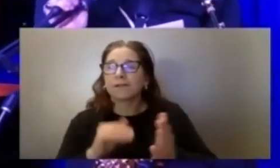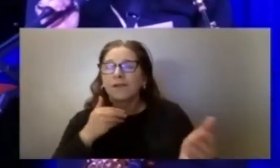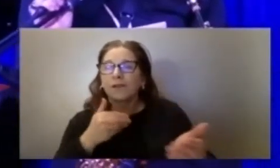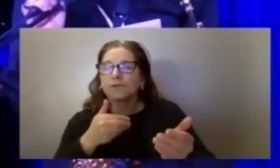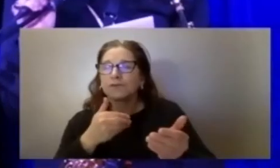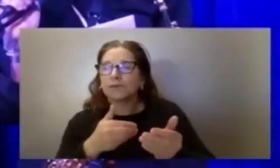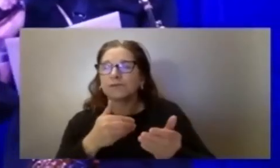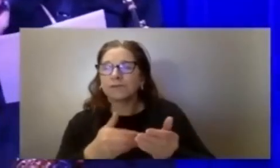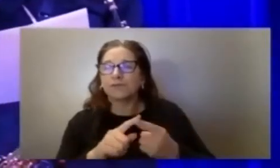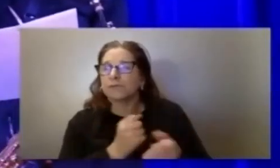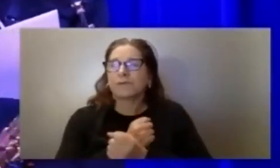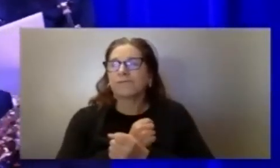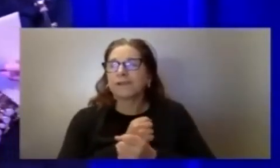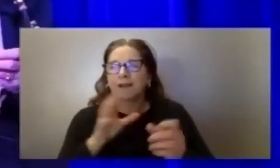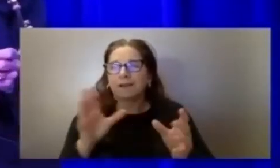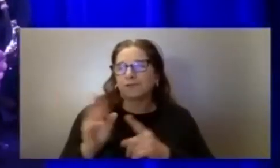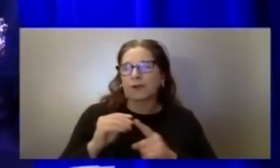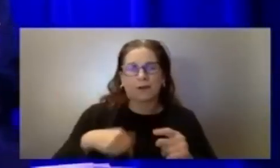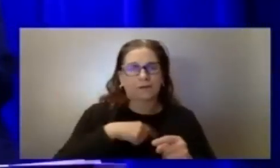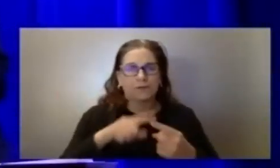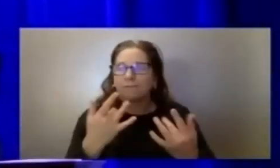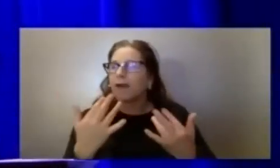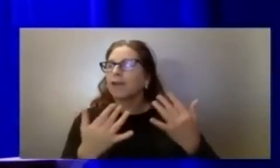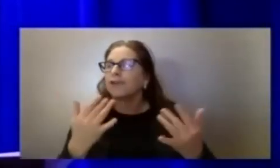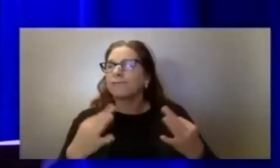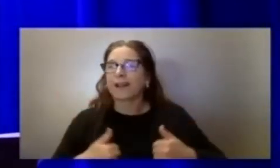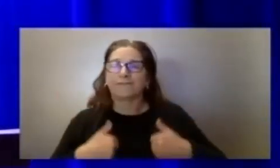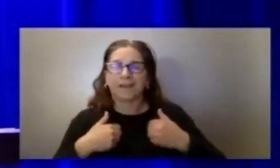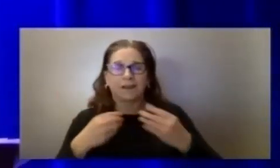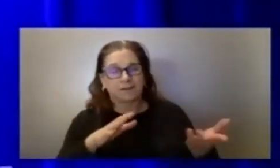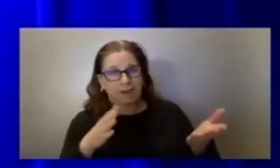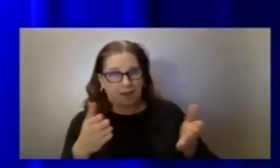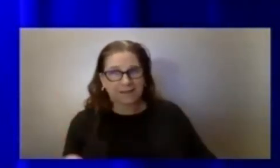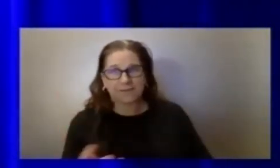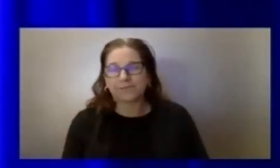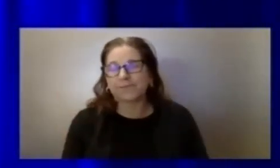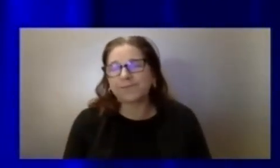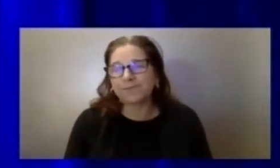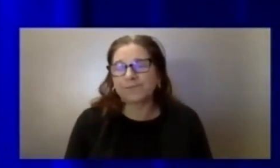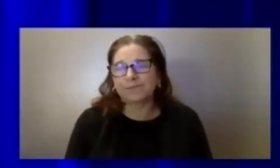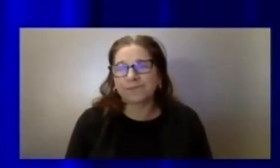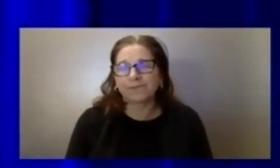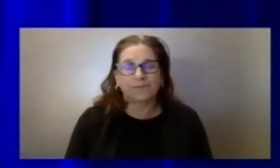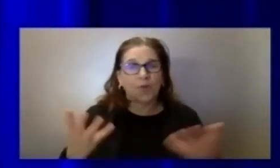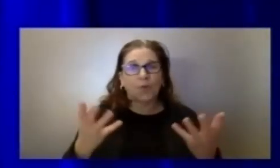beloved, attracting us to the fire of living and dying?